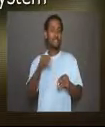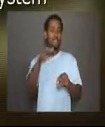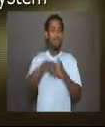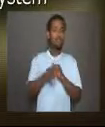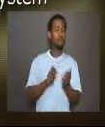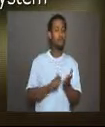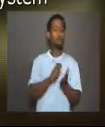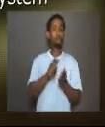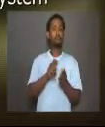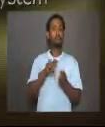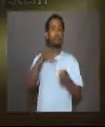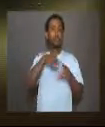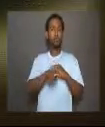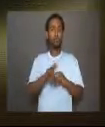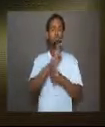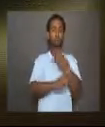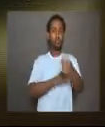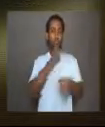democracy throughout the world.